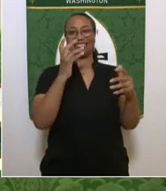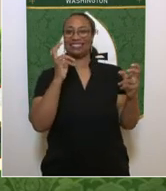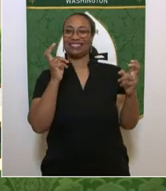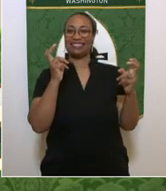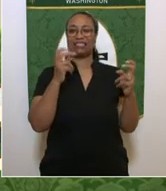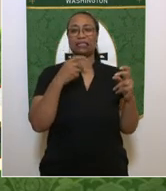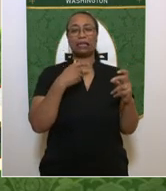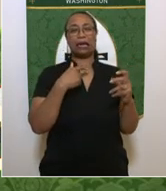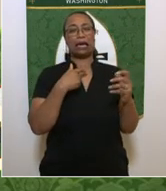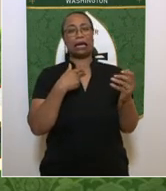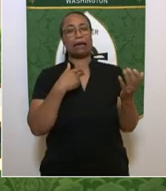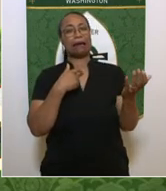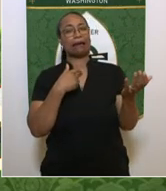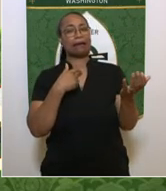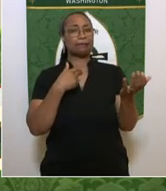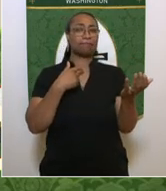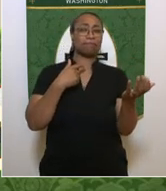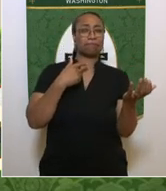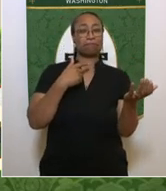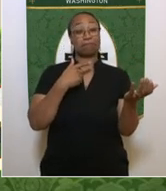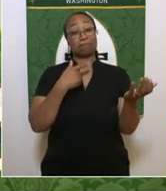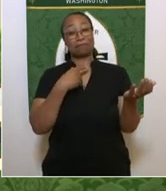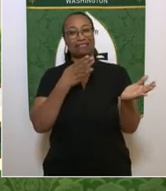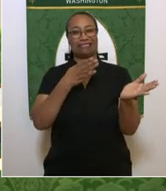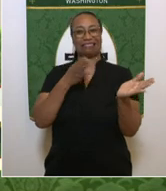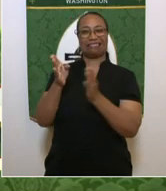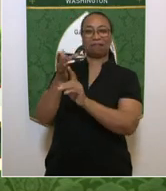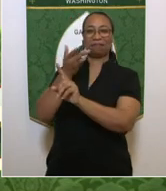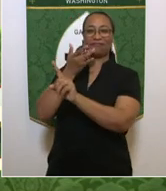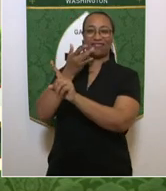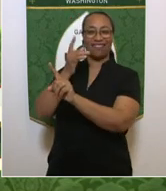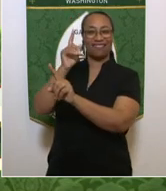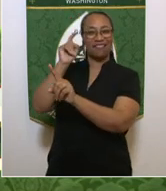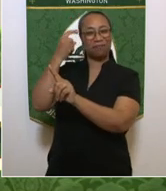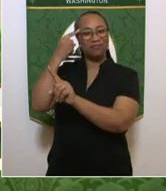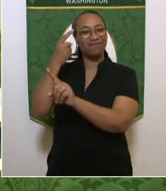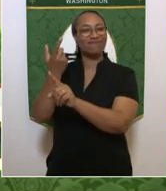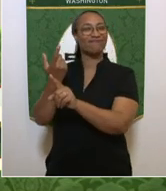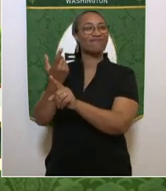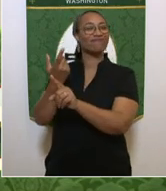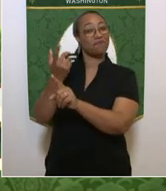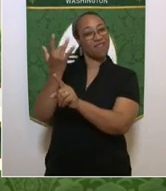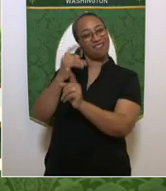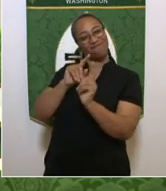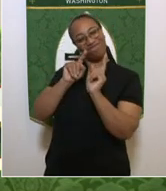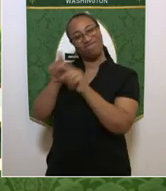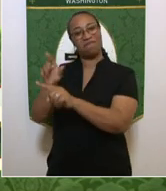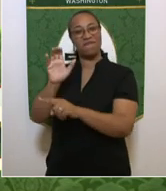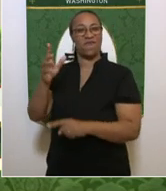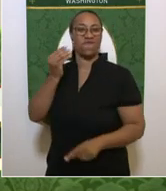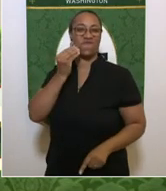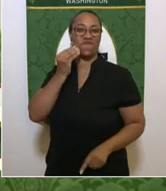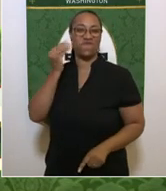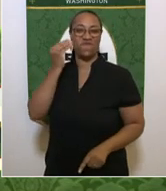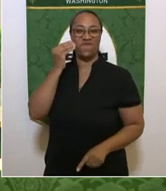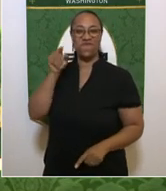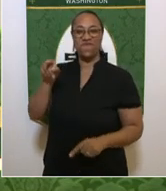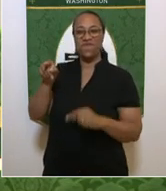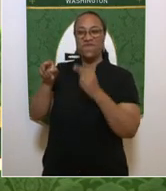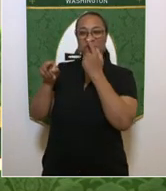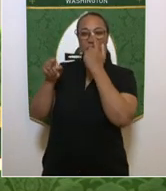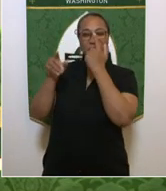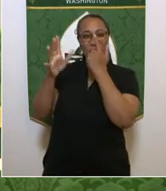talents at home and using my skills and talents to make neighborhoods better, to